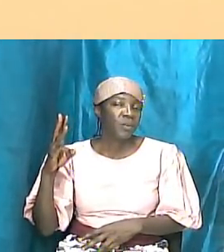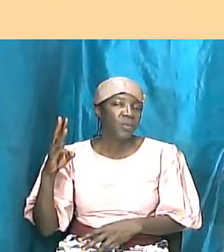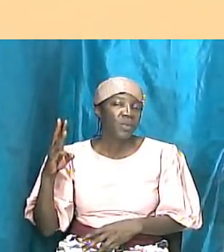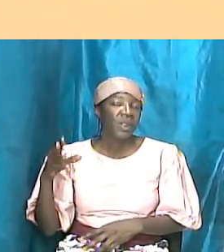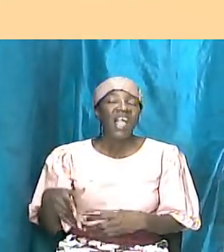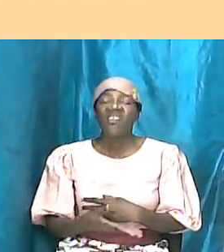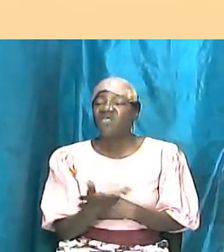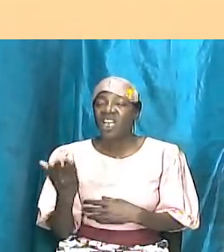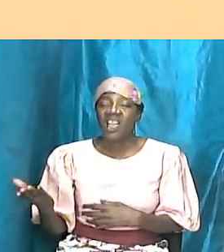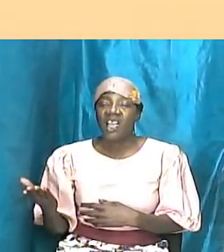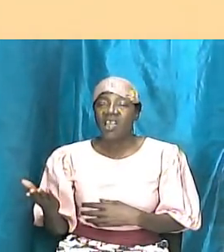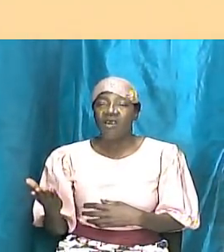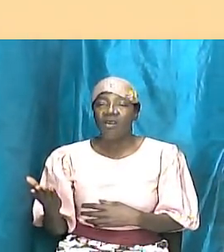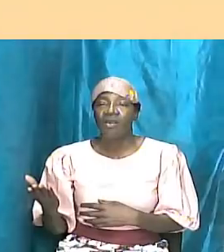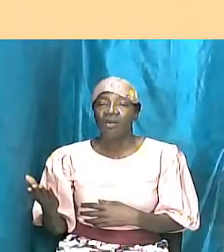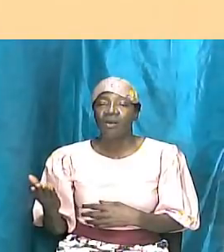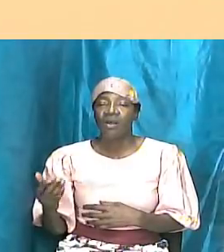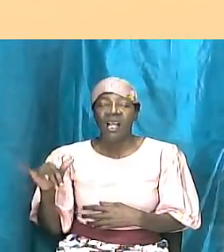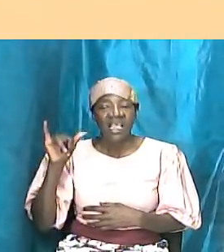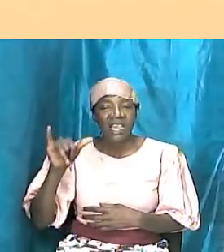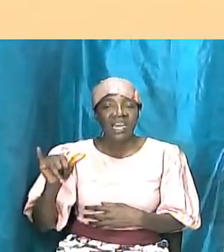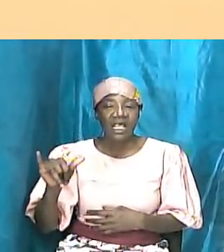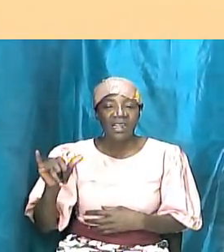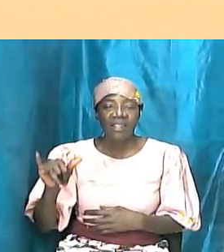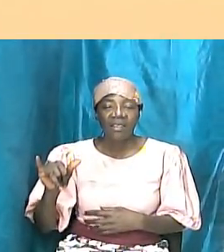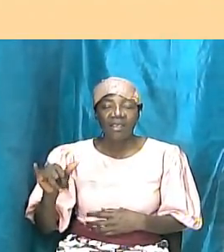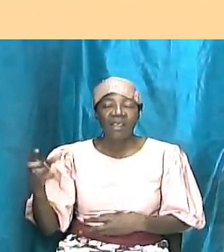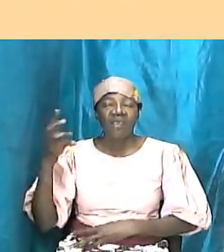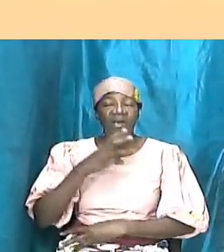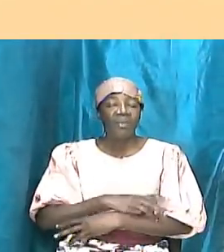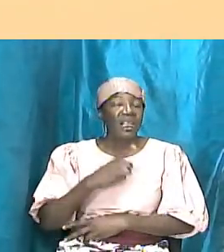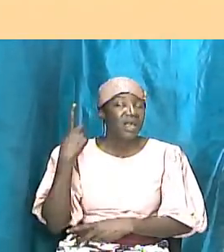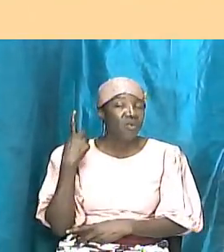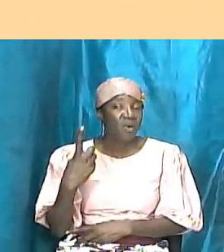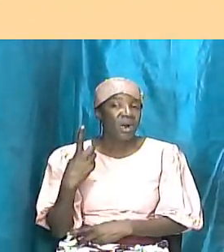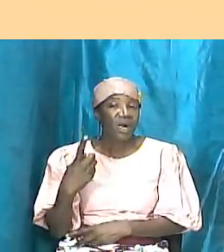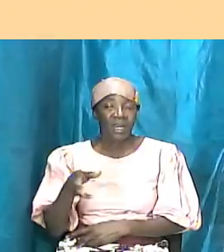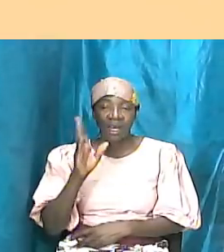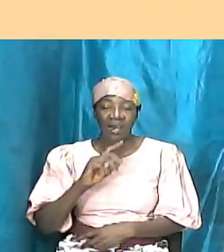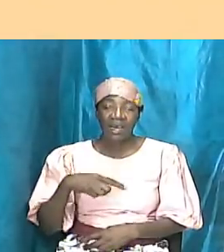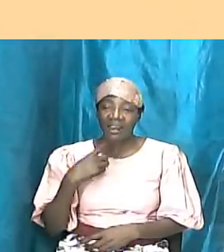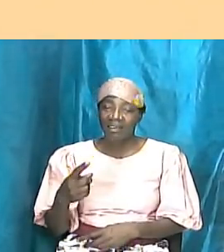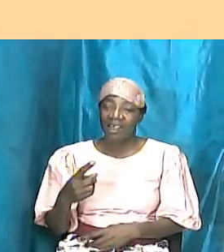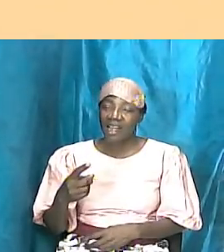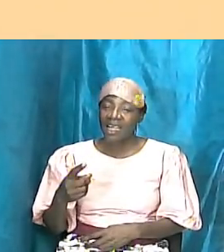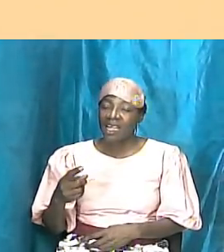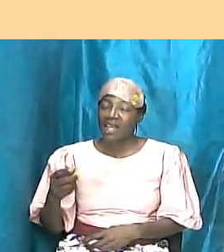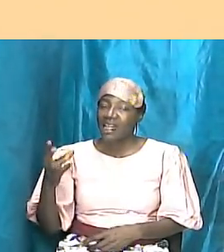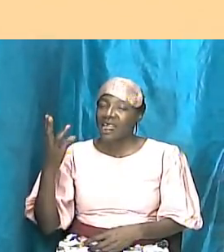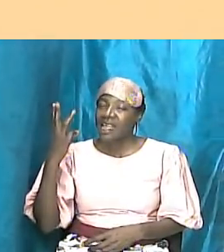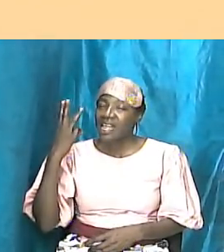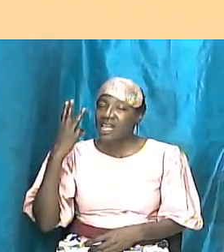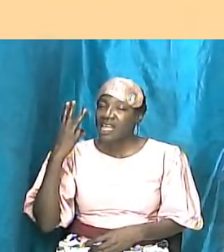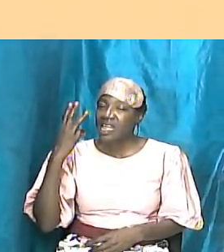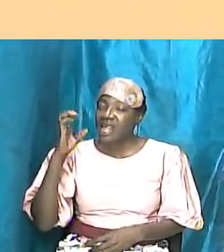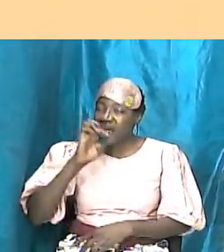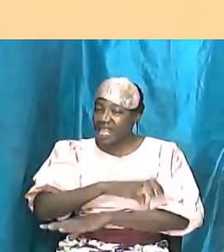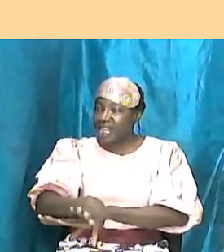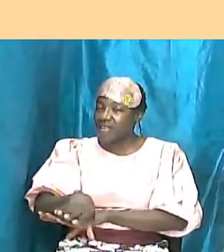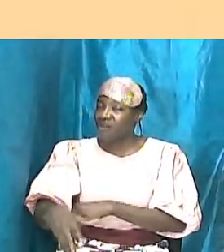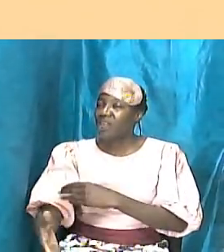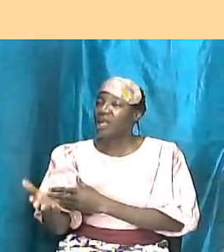were there. And yet from day one, God said evening and morning. Yet when he's